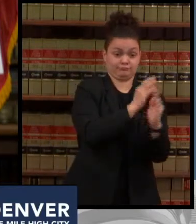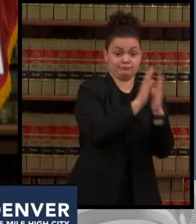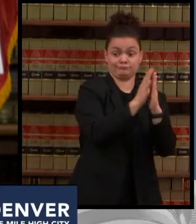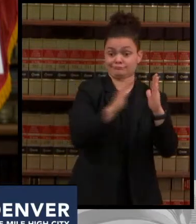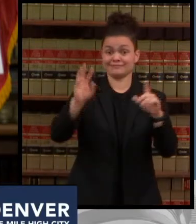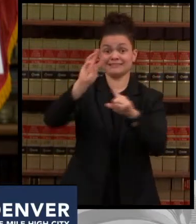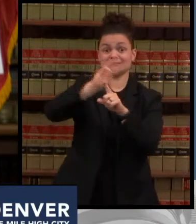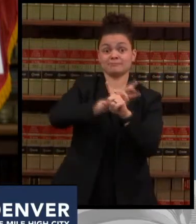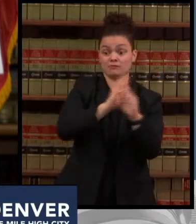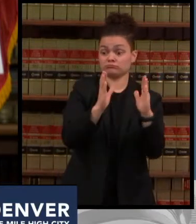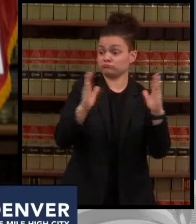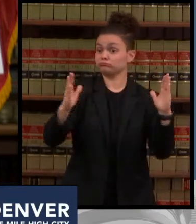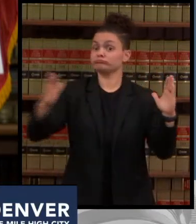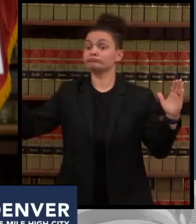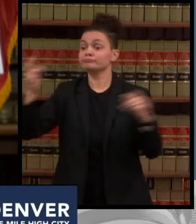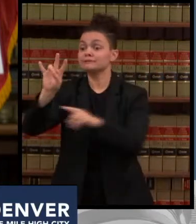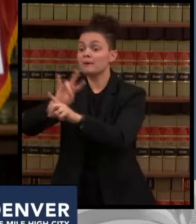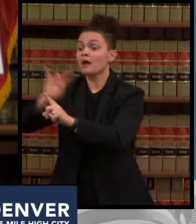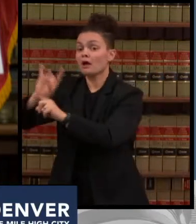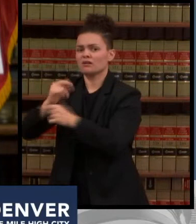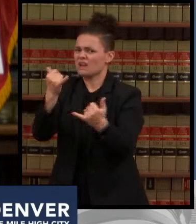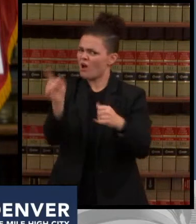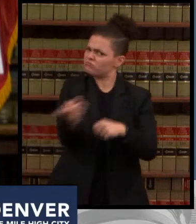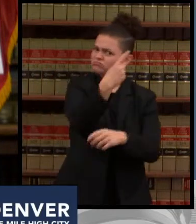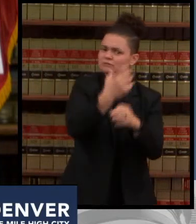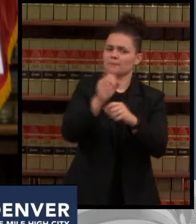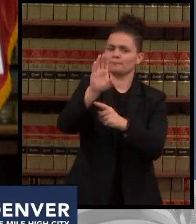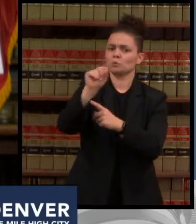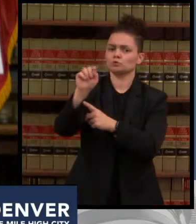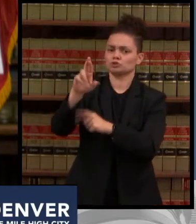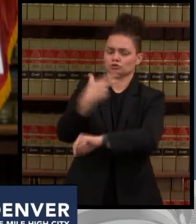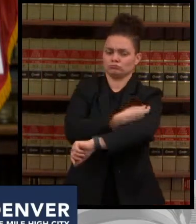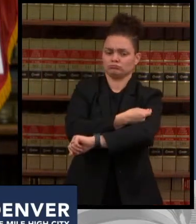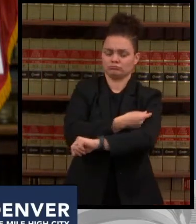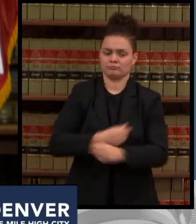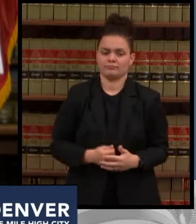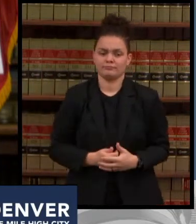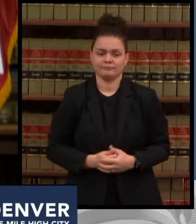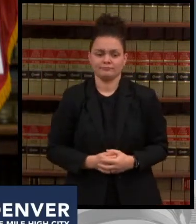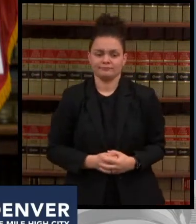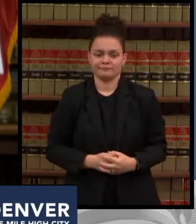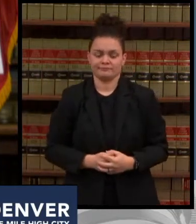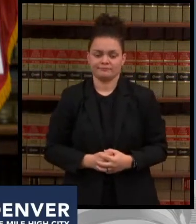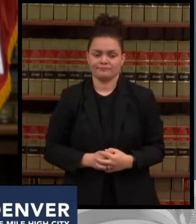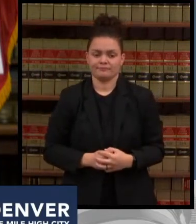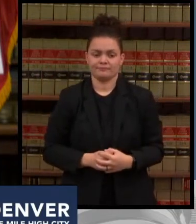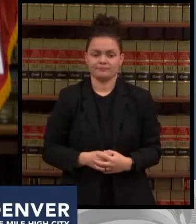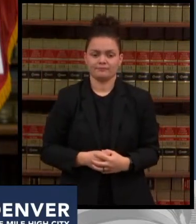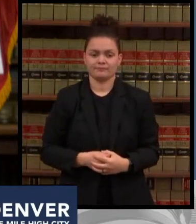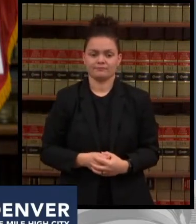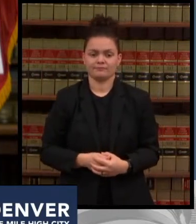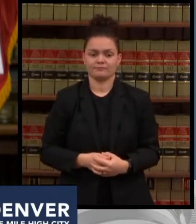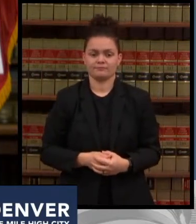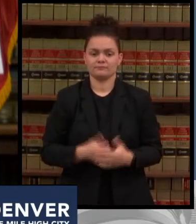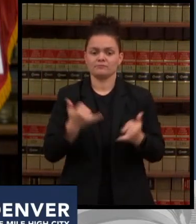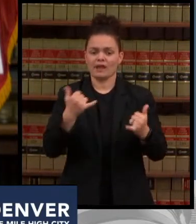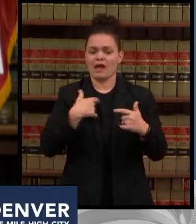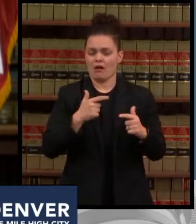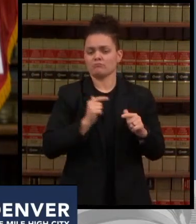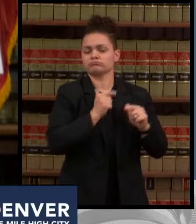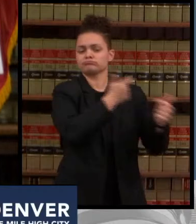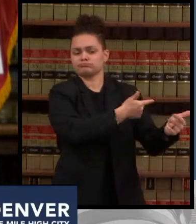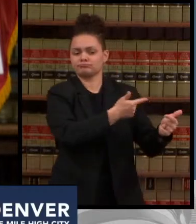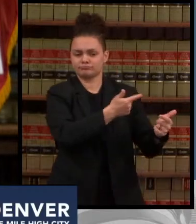dose of a 2-shot vaccine and 2 months after your J&J vaccine. With that, I'm going to turn it over to our